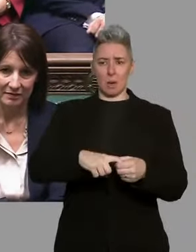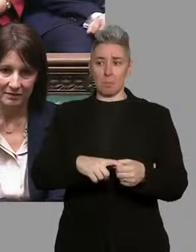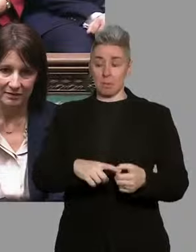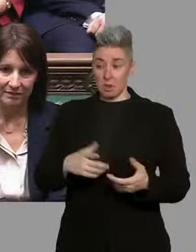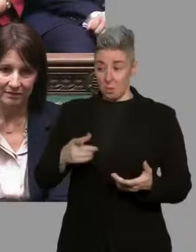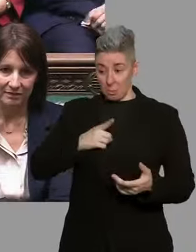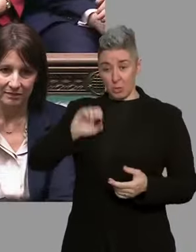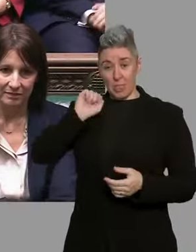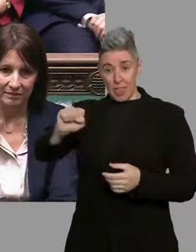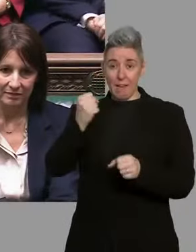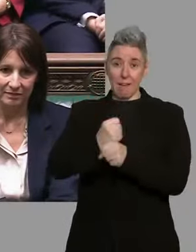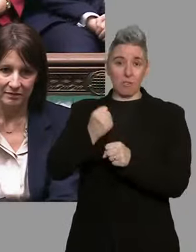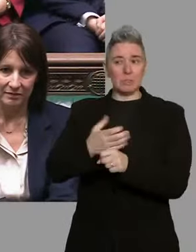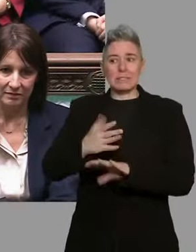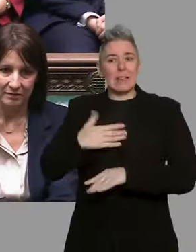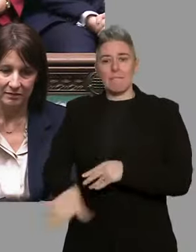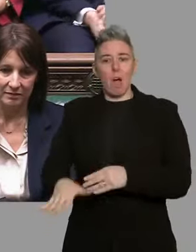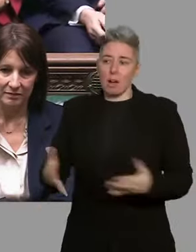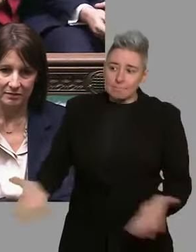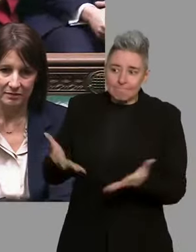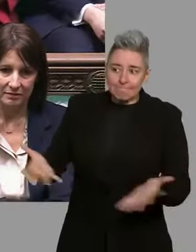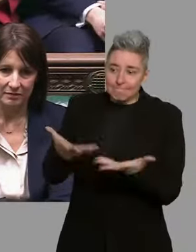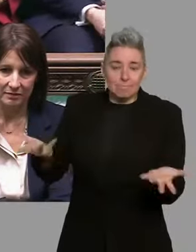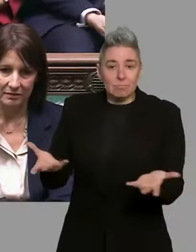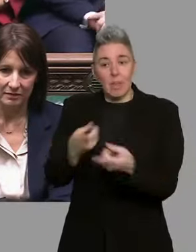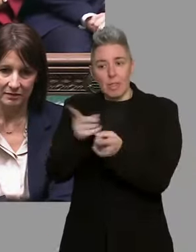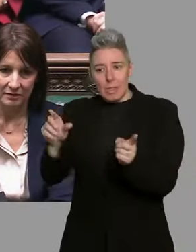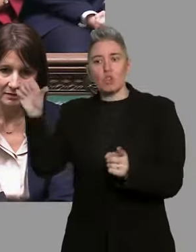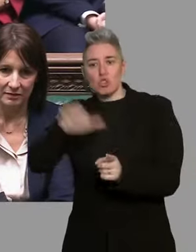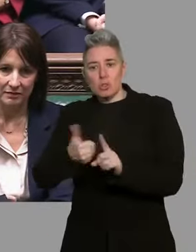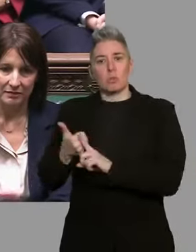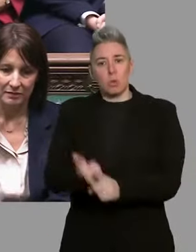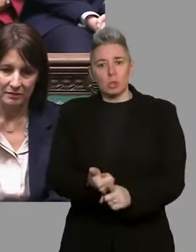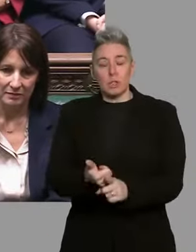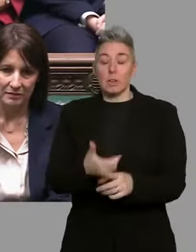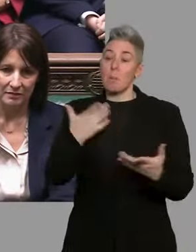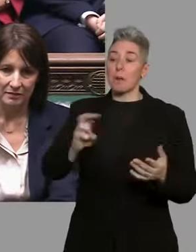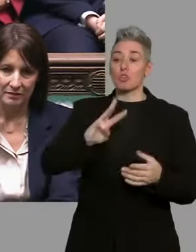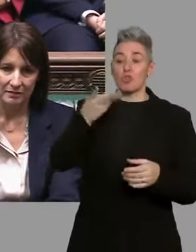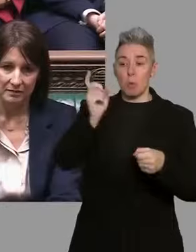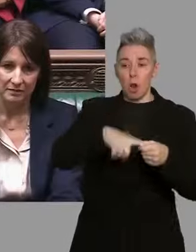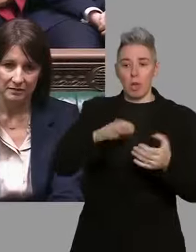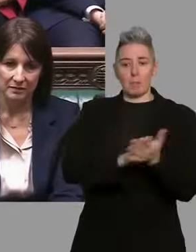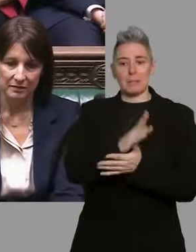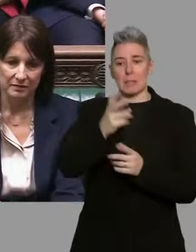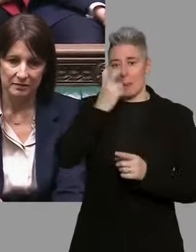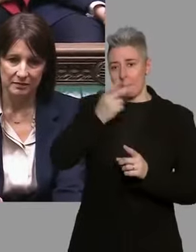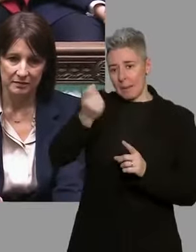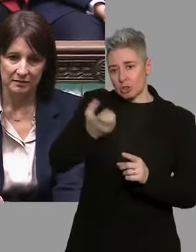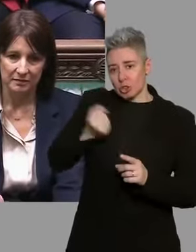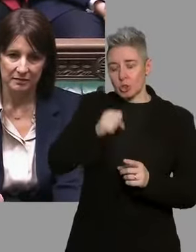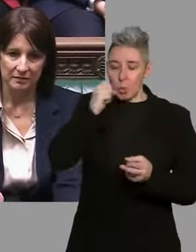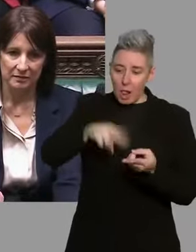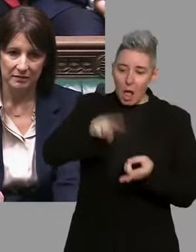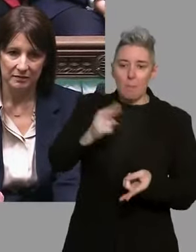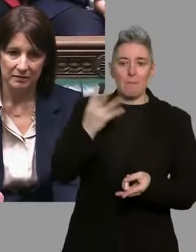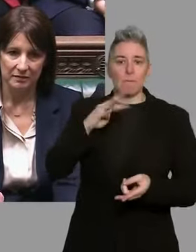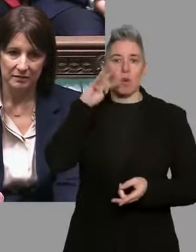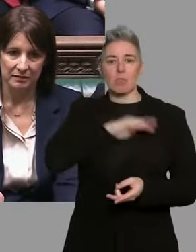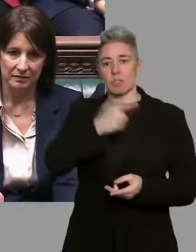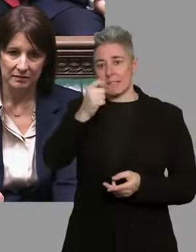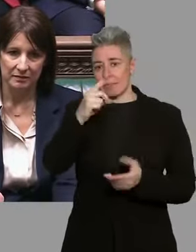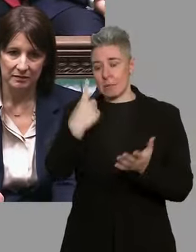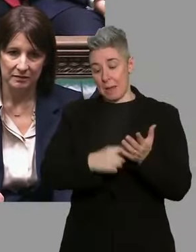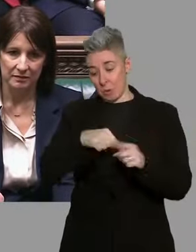triple lock, pensions will be going up by £470 next April. She hasn't answered the question. Her shadow chancellor says